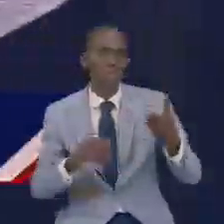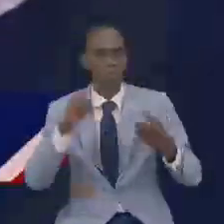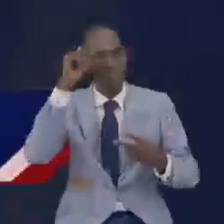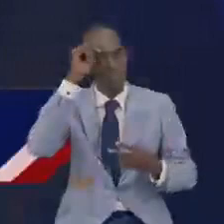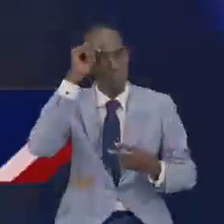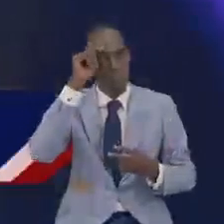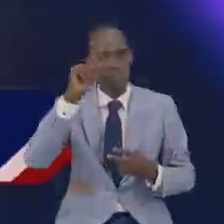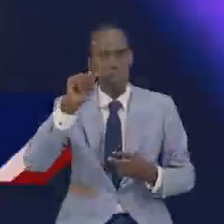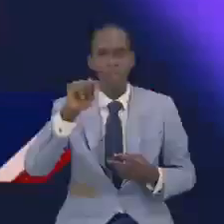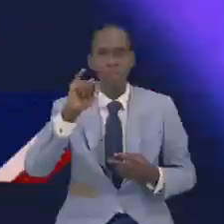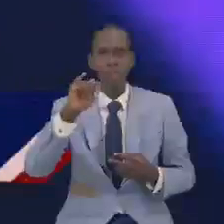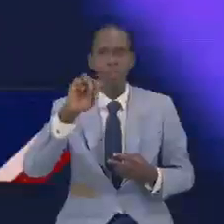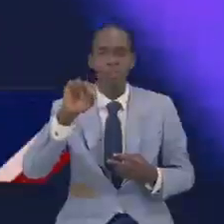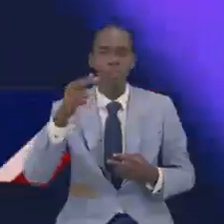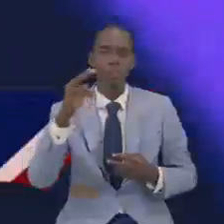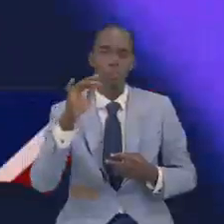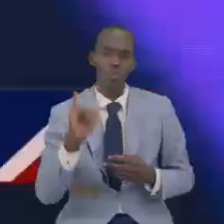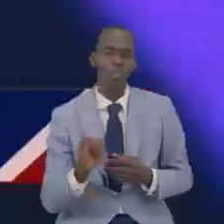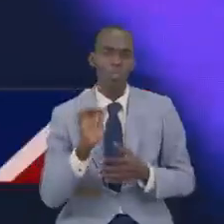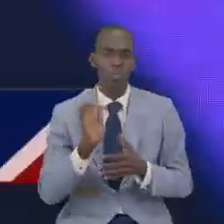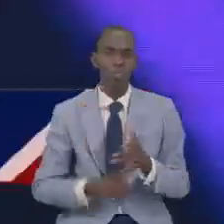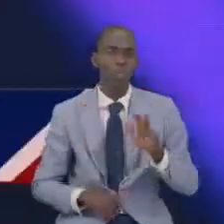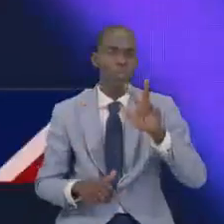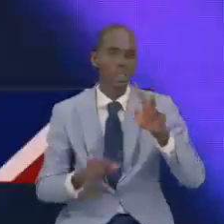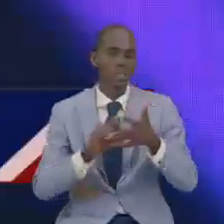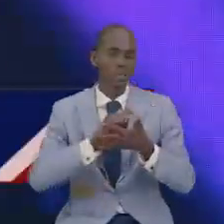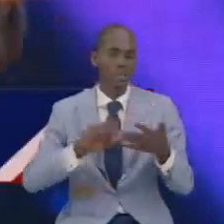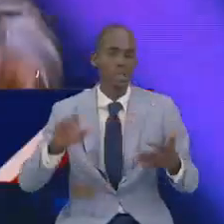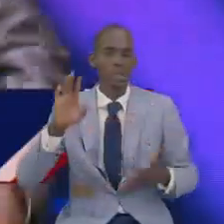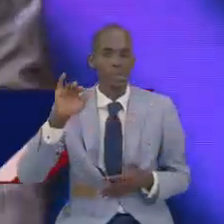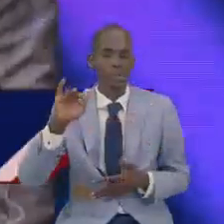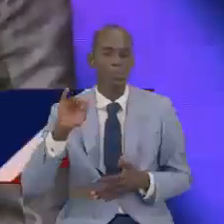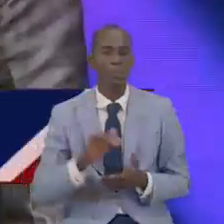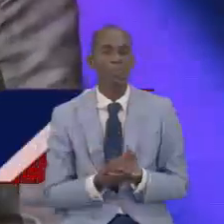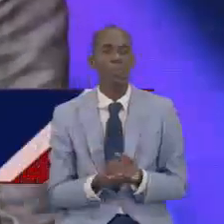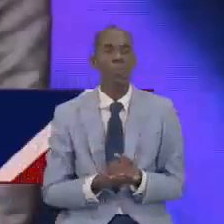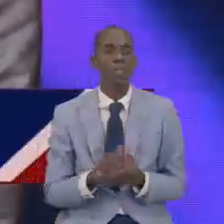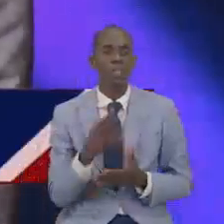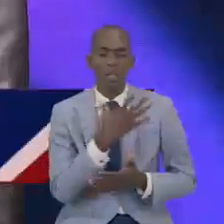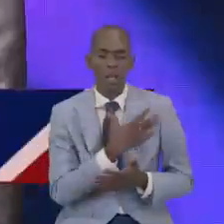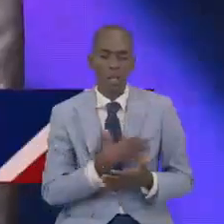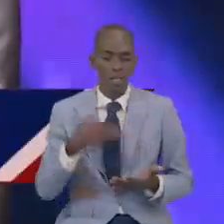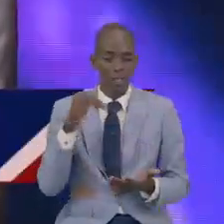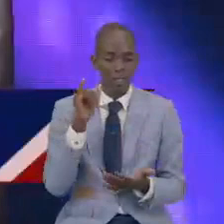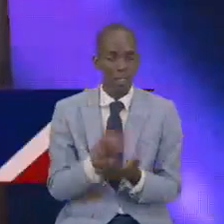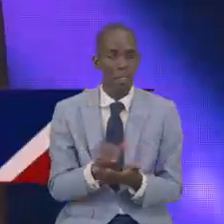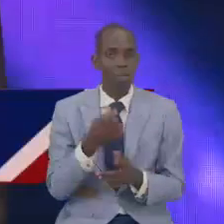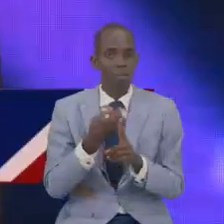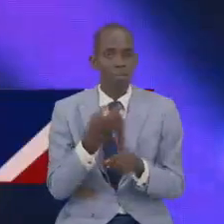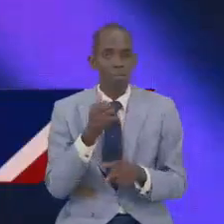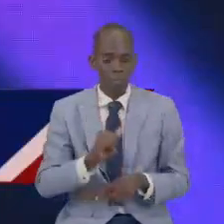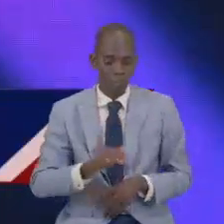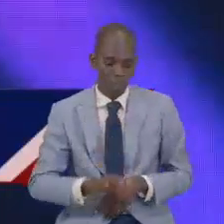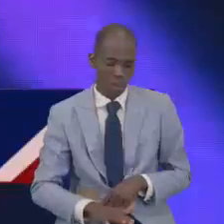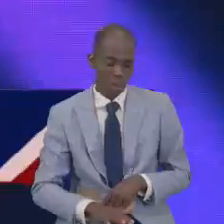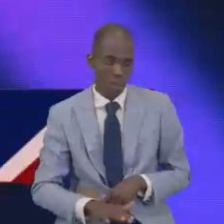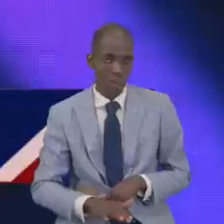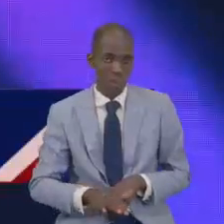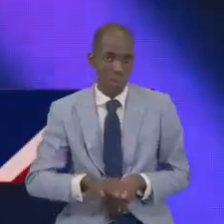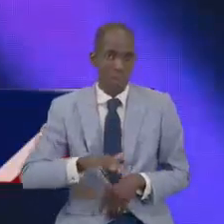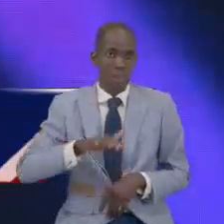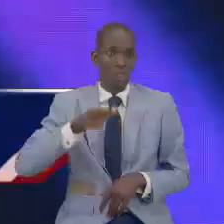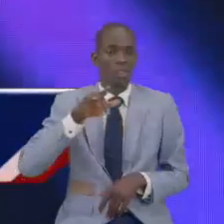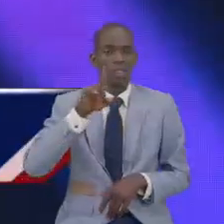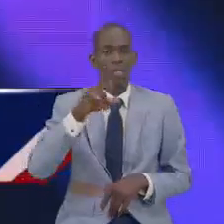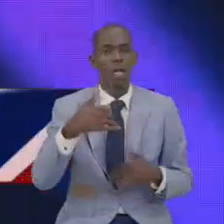verse 15. In 2 Timothy chapter 3, verse 15, and that from a child thou hast